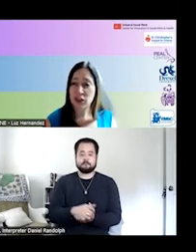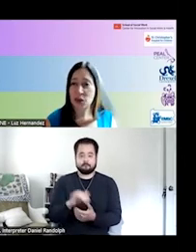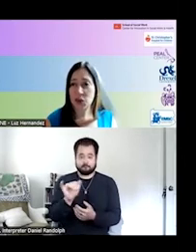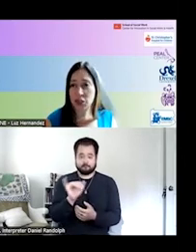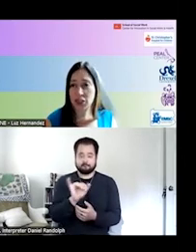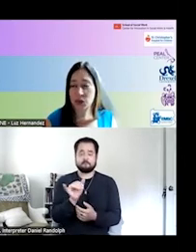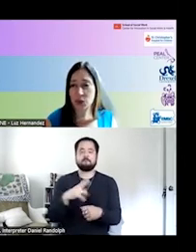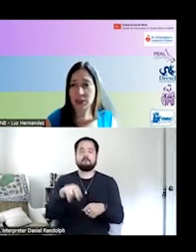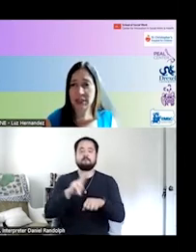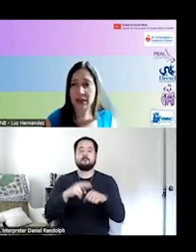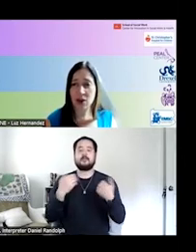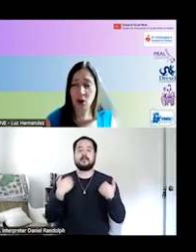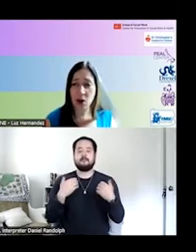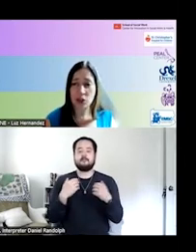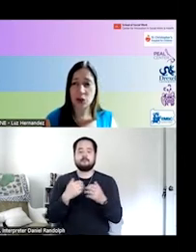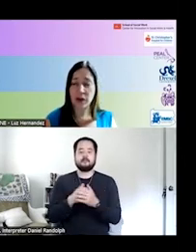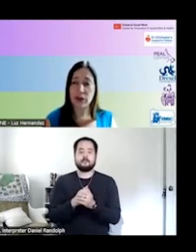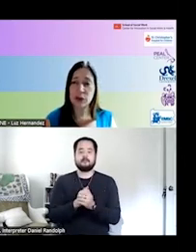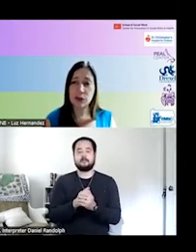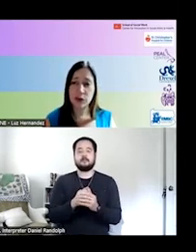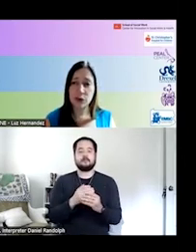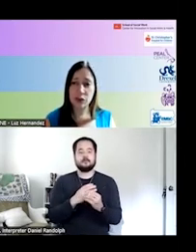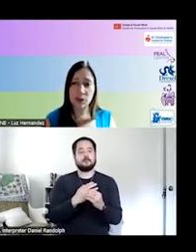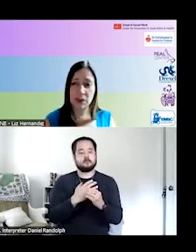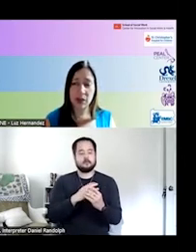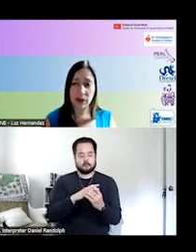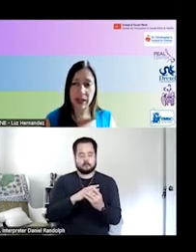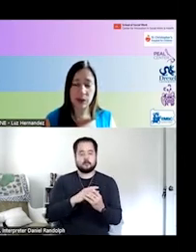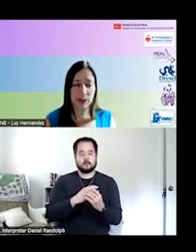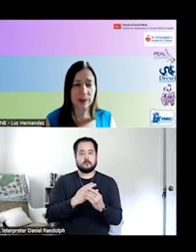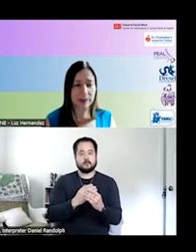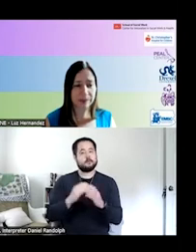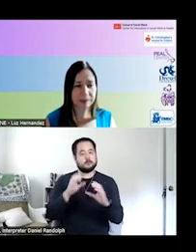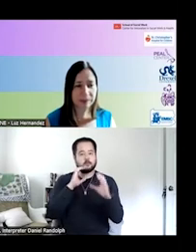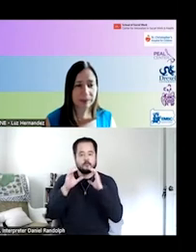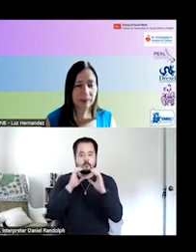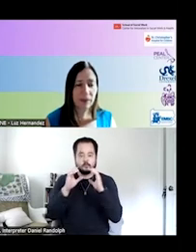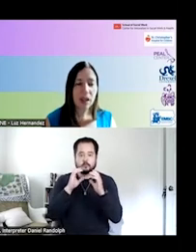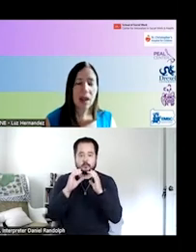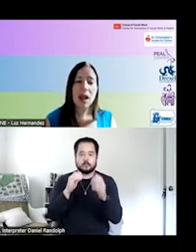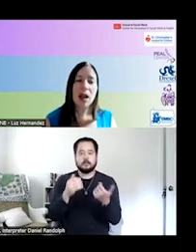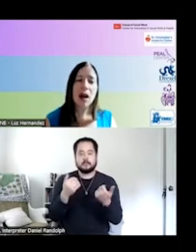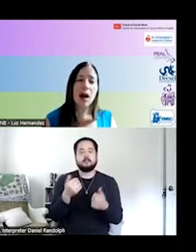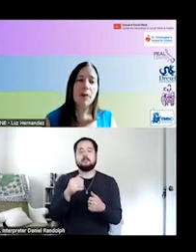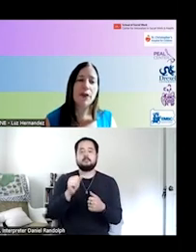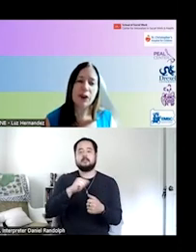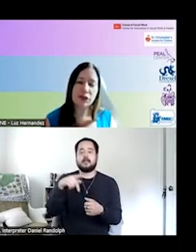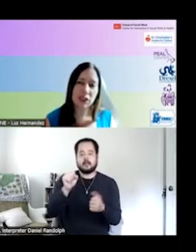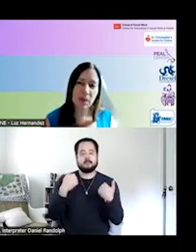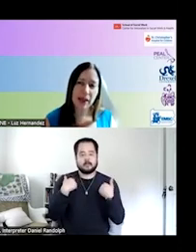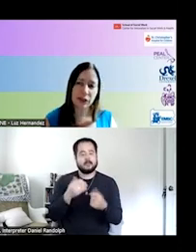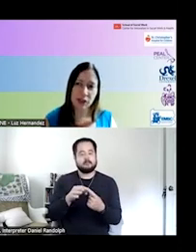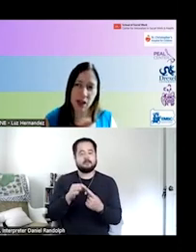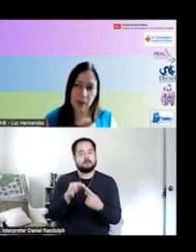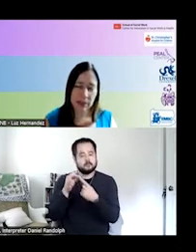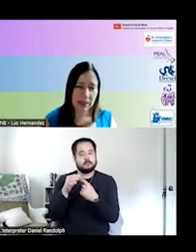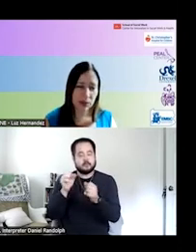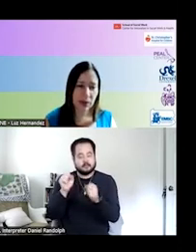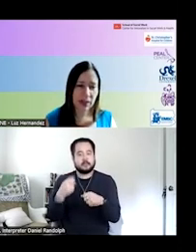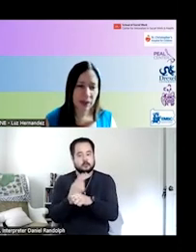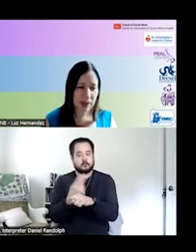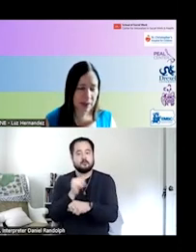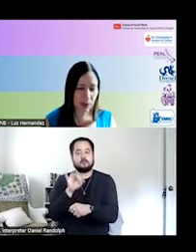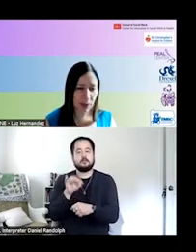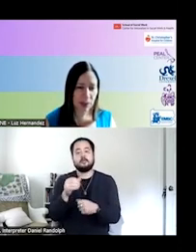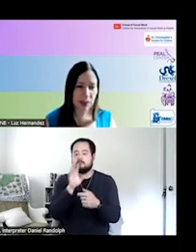ignore. There's communication boards that are also very useful if you speak other languages. For first responders or companies,